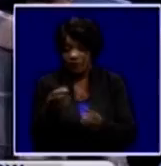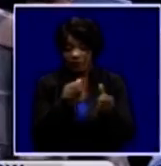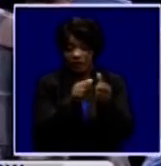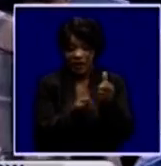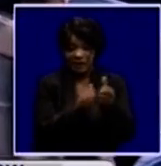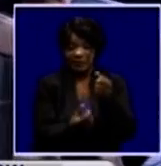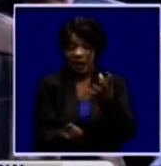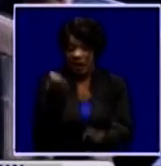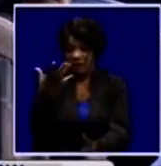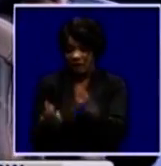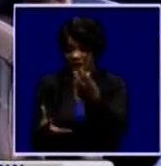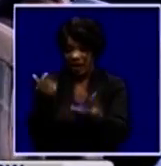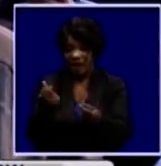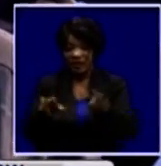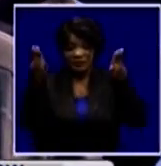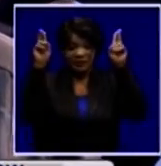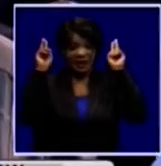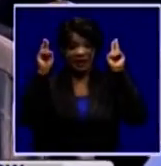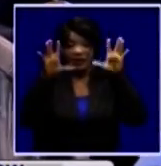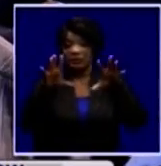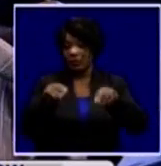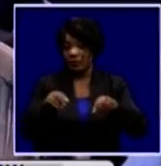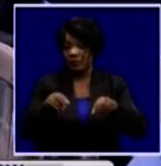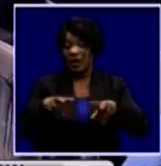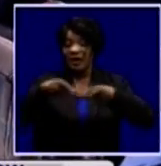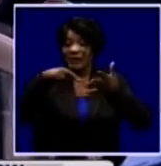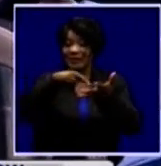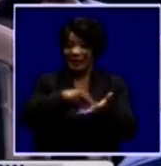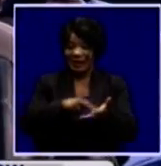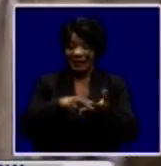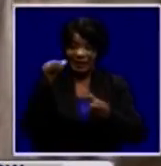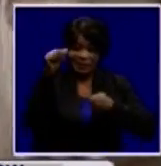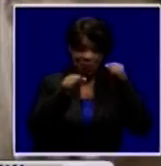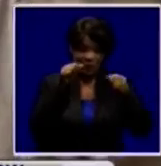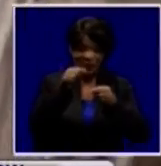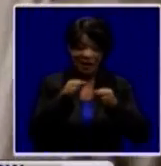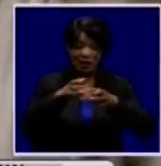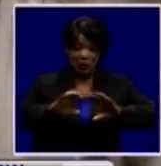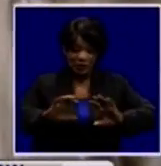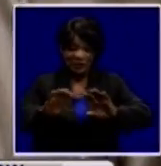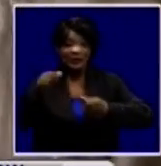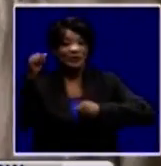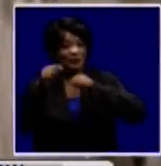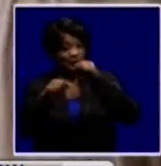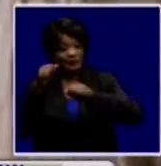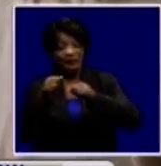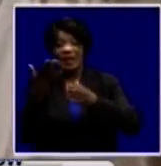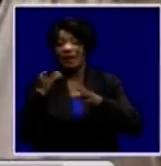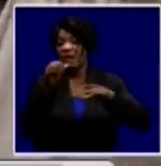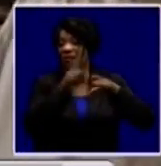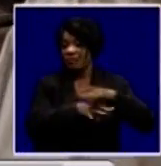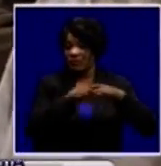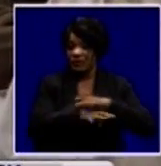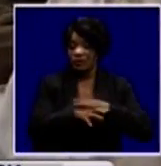You can't just get frustrated and give up. You just have to stand like a boxer and fight back again. Mr. Daka has grown his investment to around $12